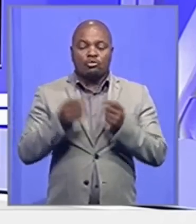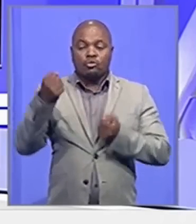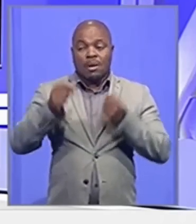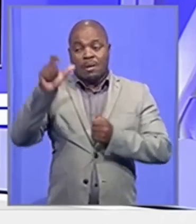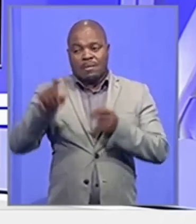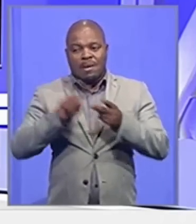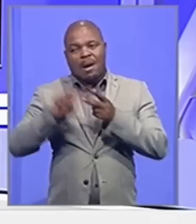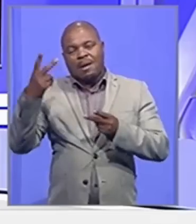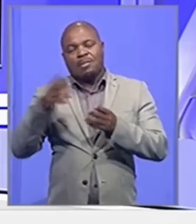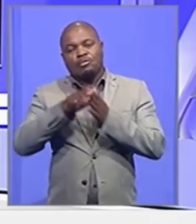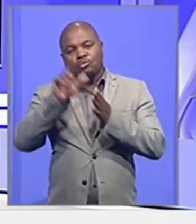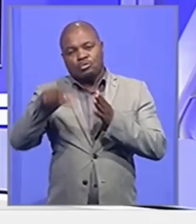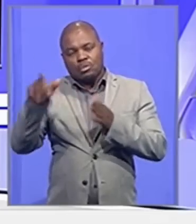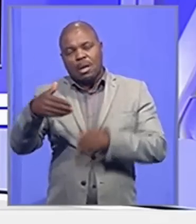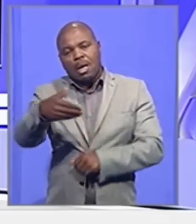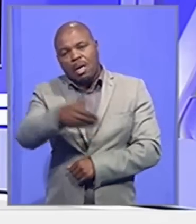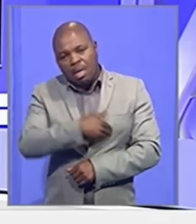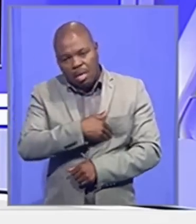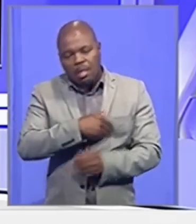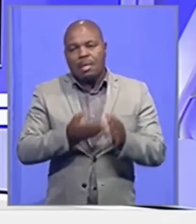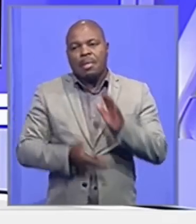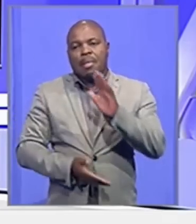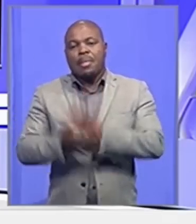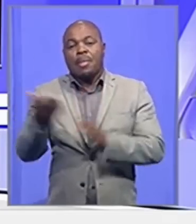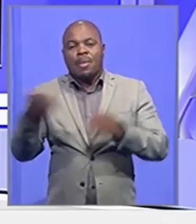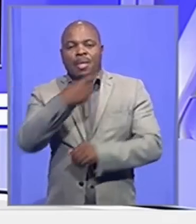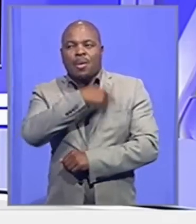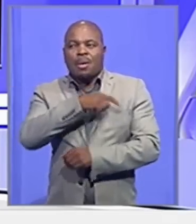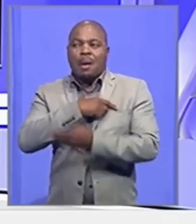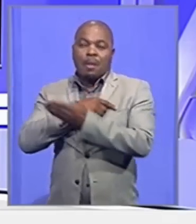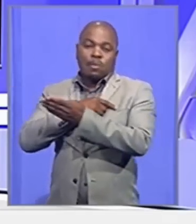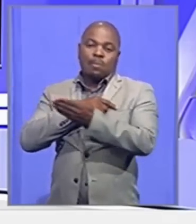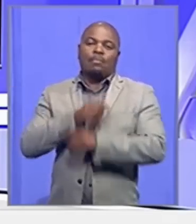ba bangwe ba ba gobetseng ba ne ba isiwa kwa bookelong.